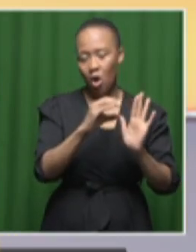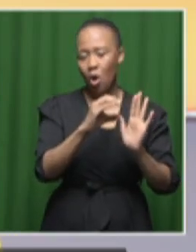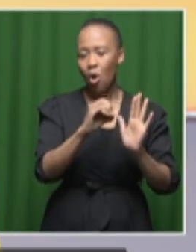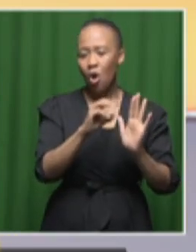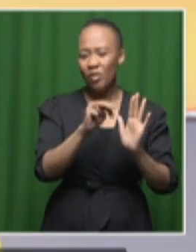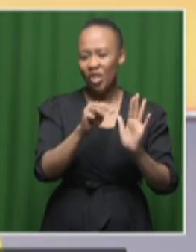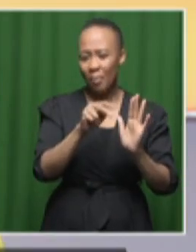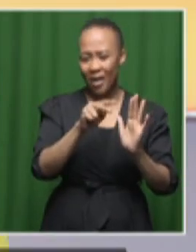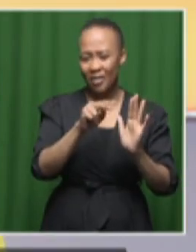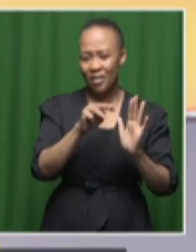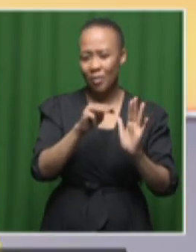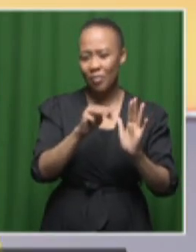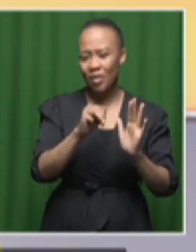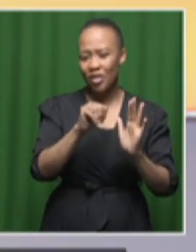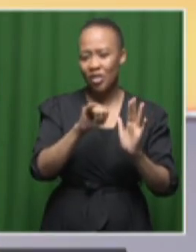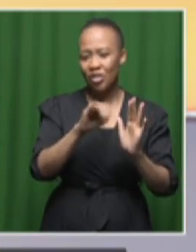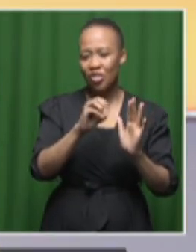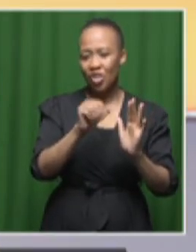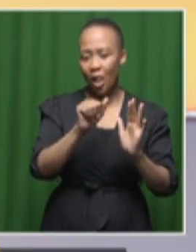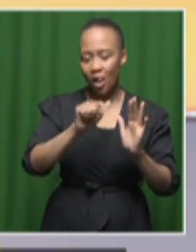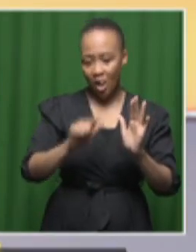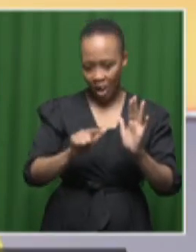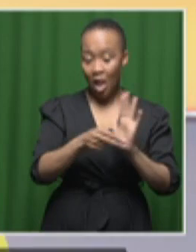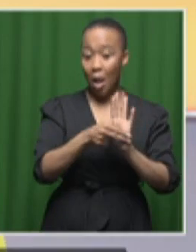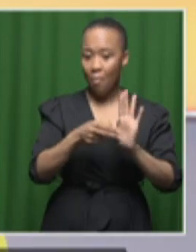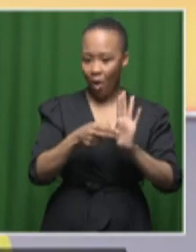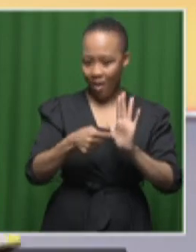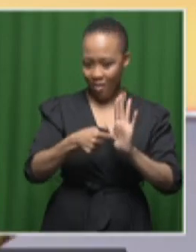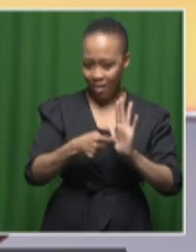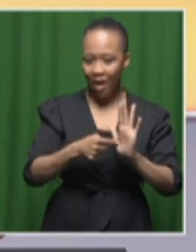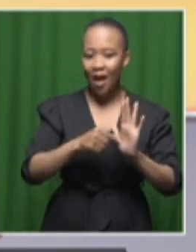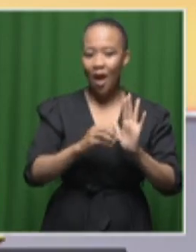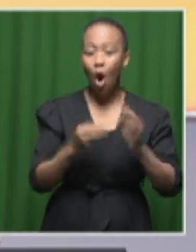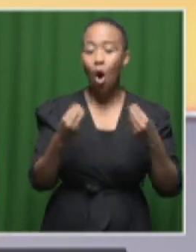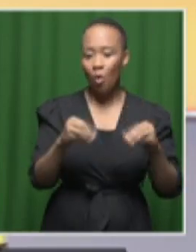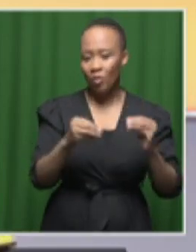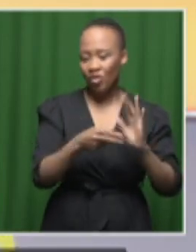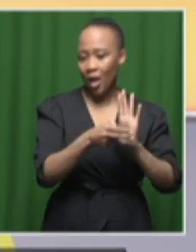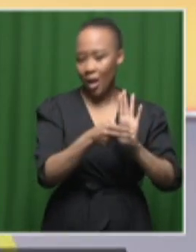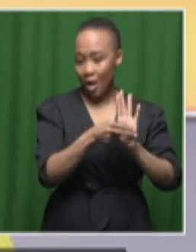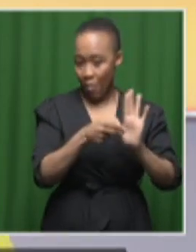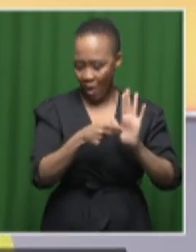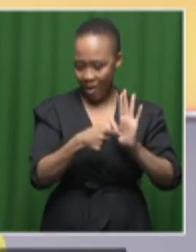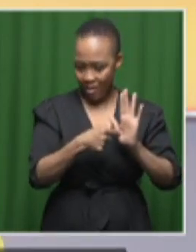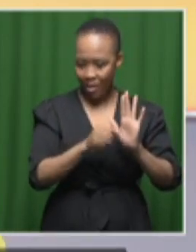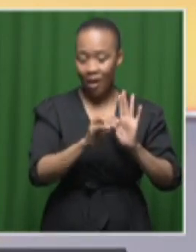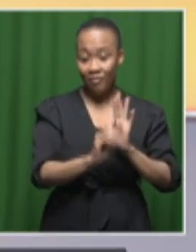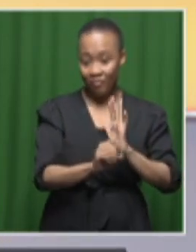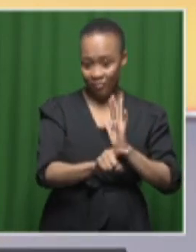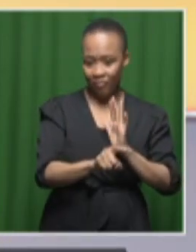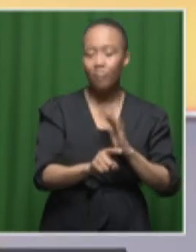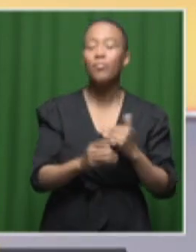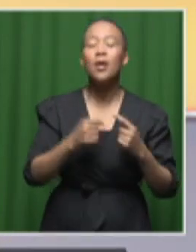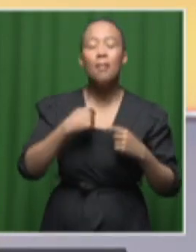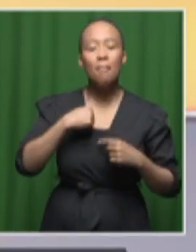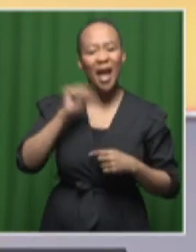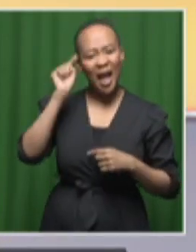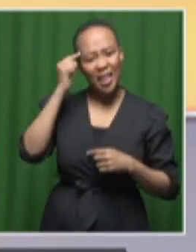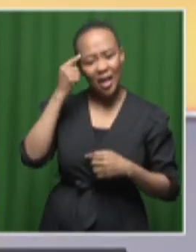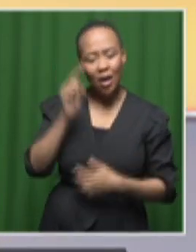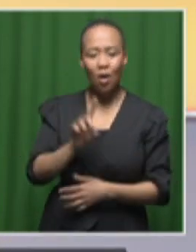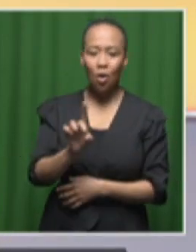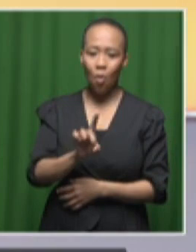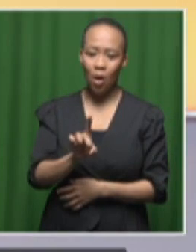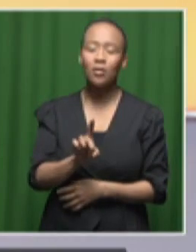deliver on results that you are held accountable to, that are weekly, monthly, quarterly, annually. And I think when you're in a space where you